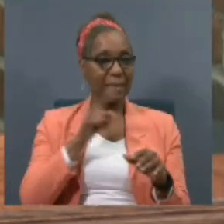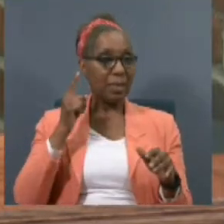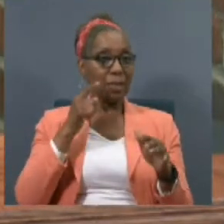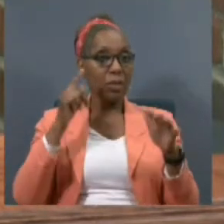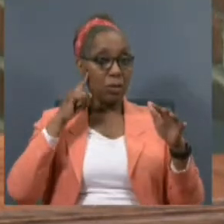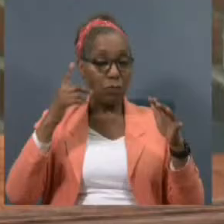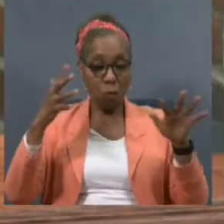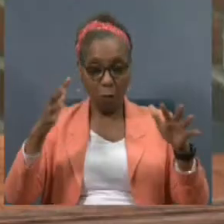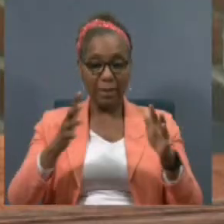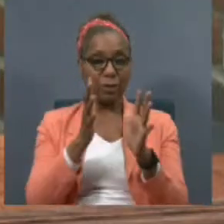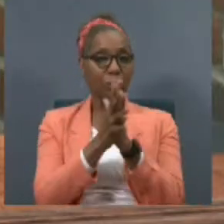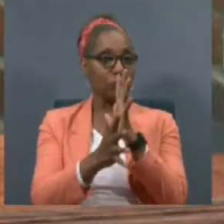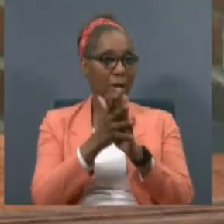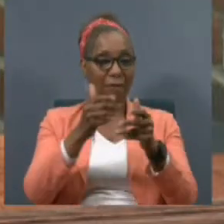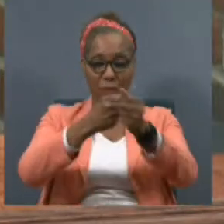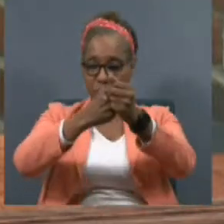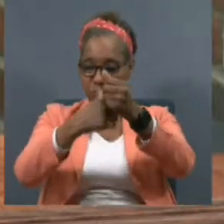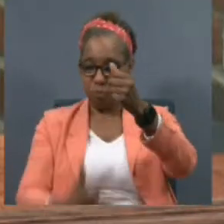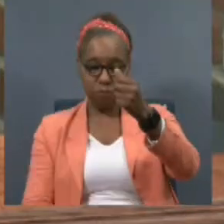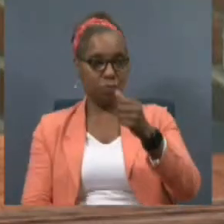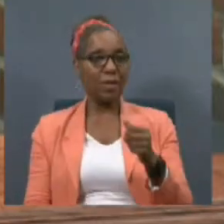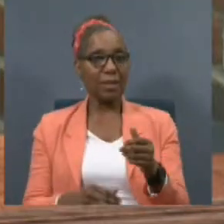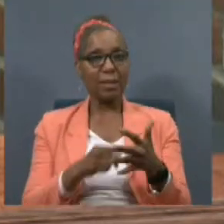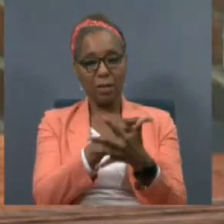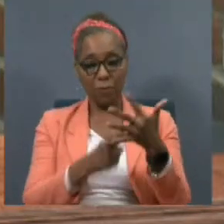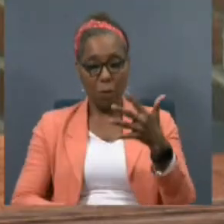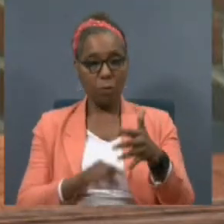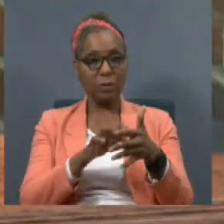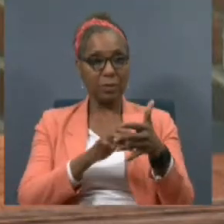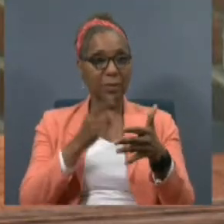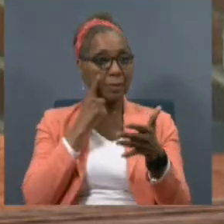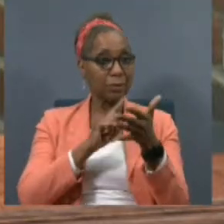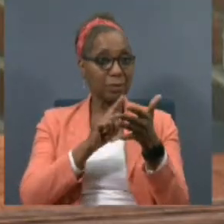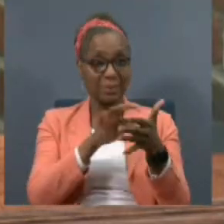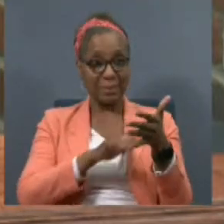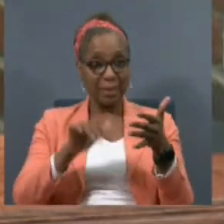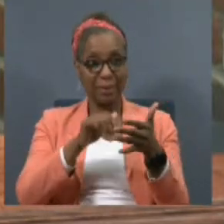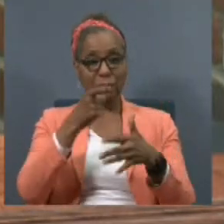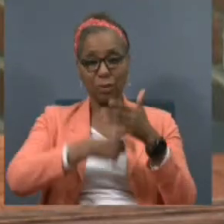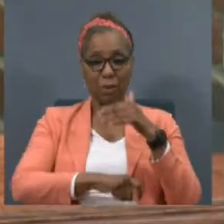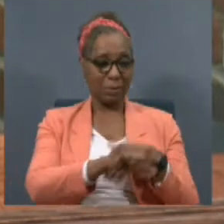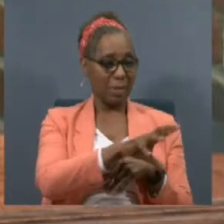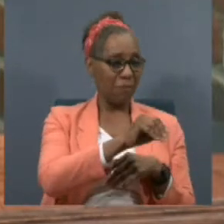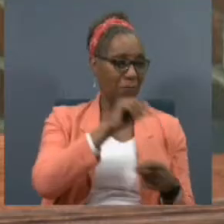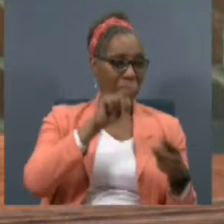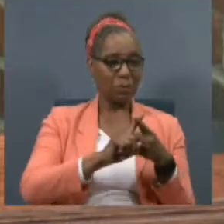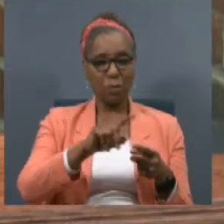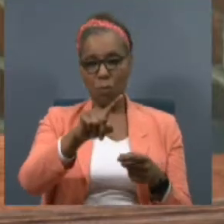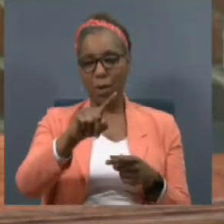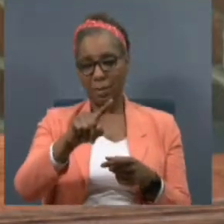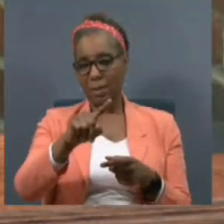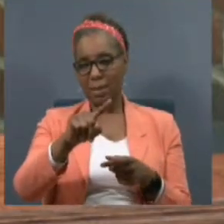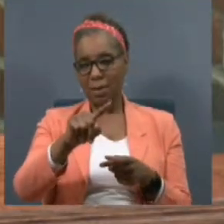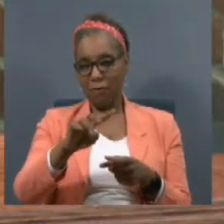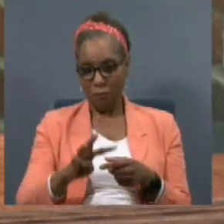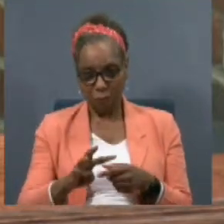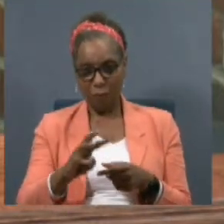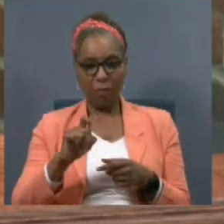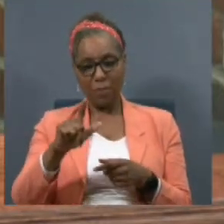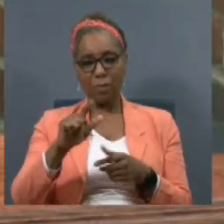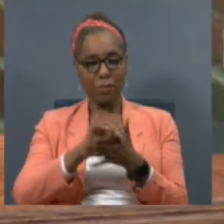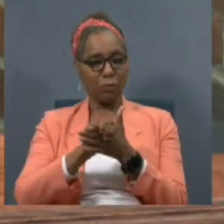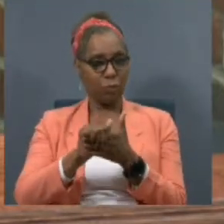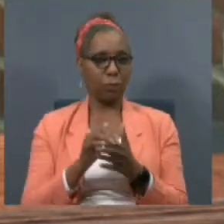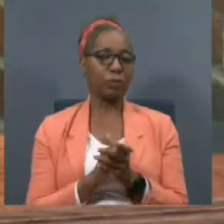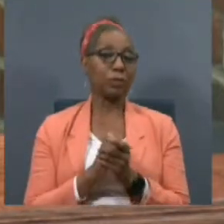everything under the sun. Those studies cost, anywhere from $50,000 to $250,000.